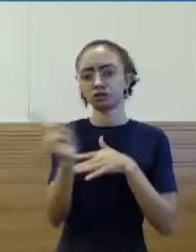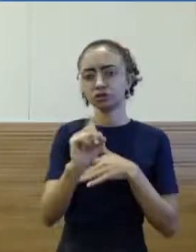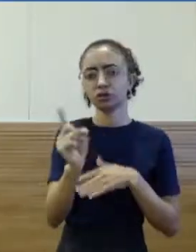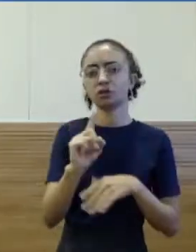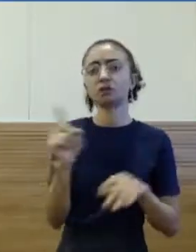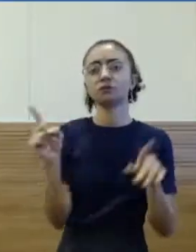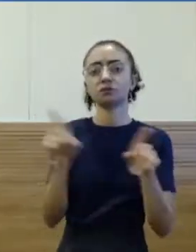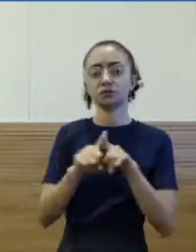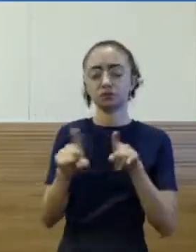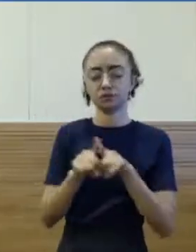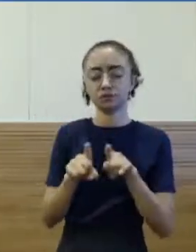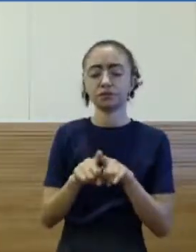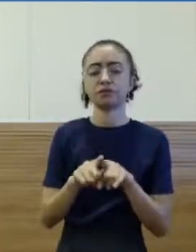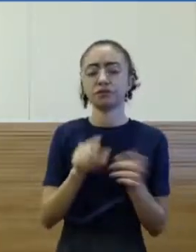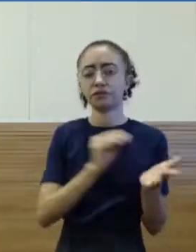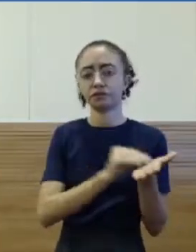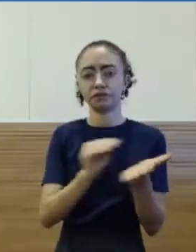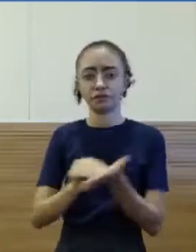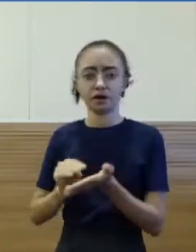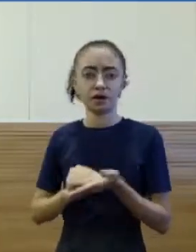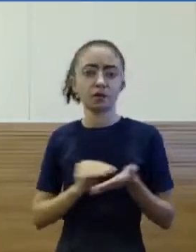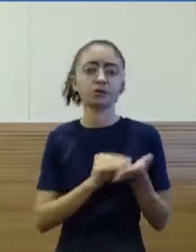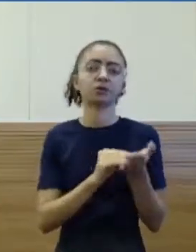still need,